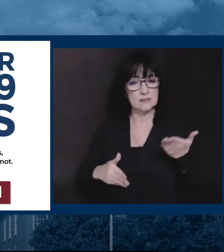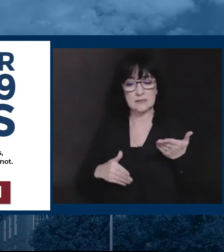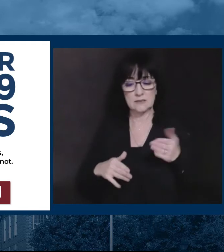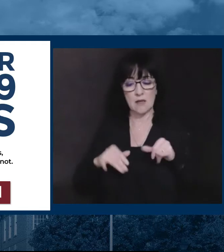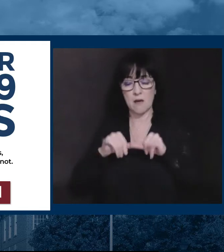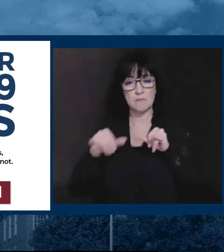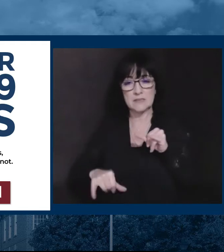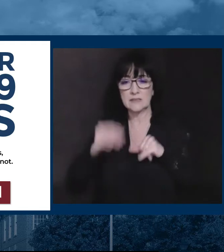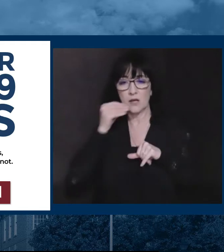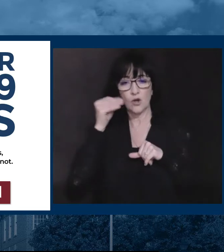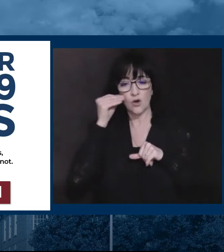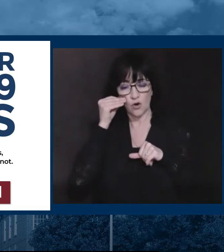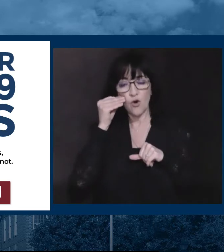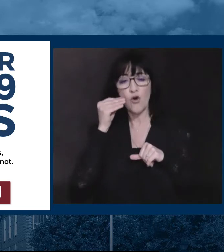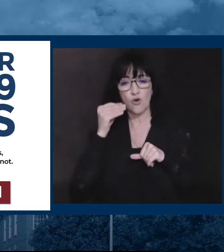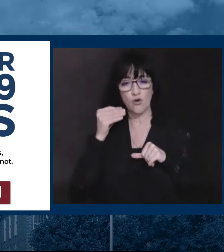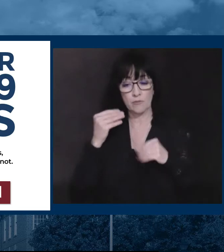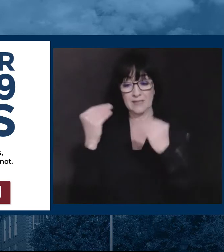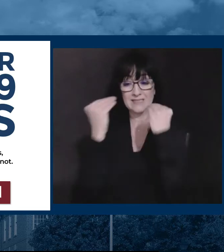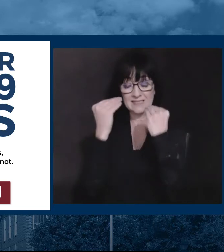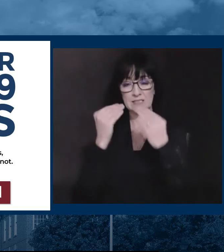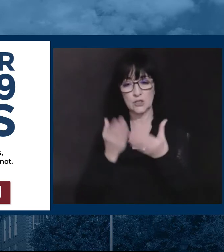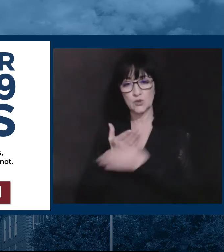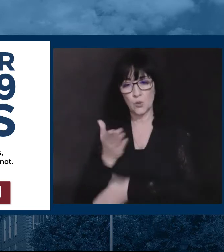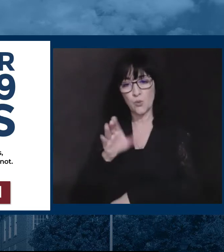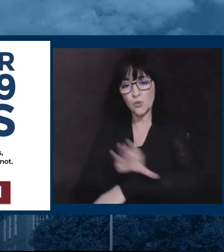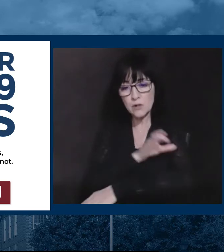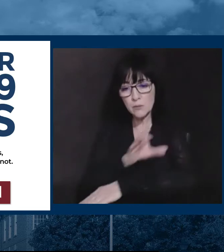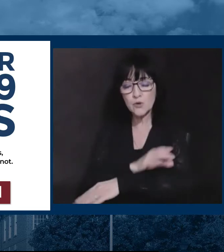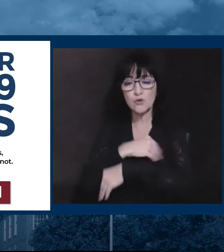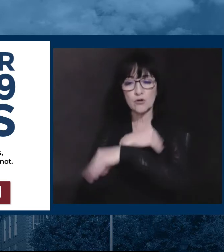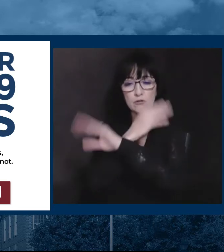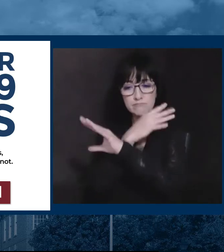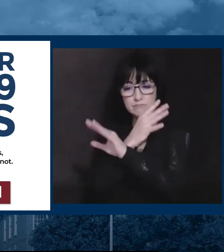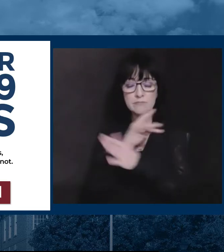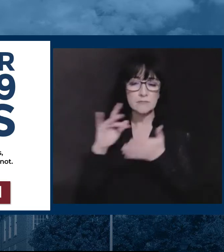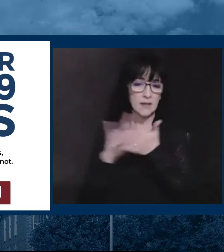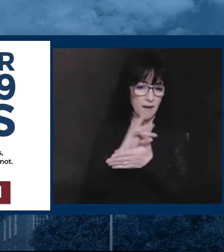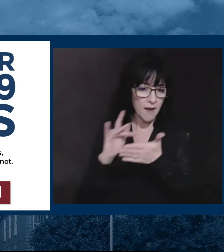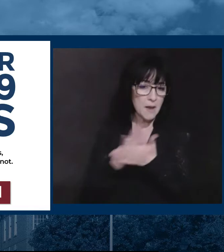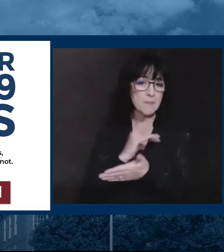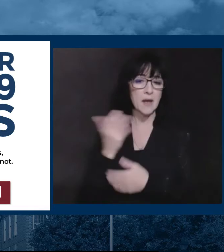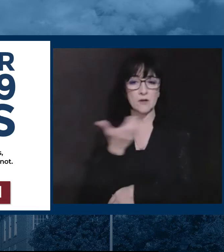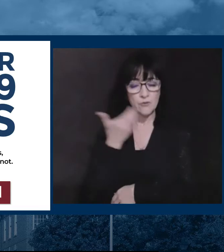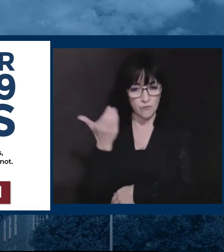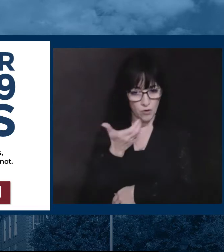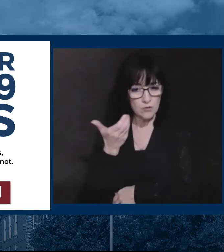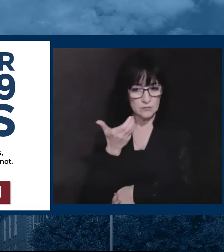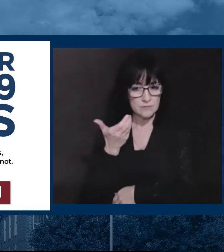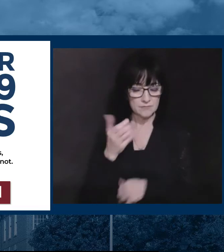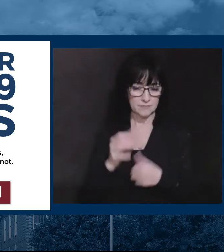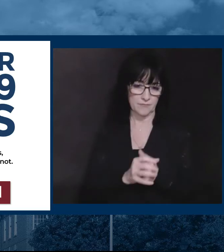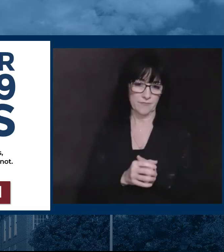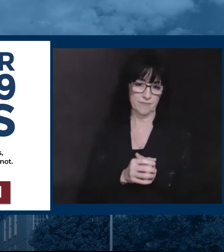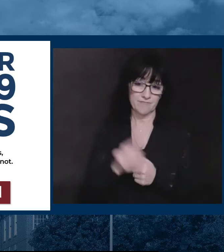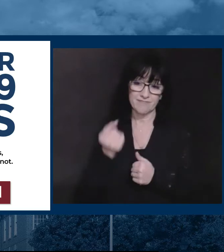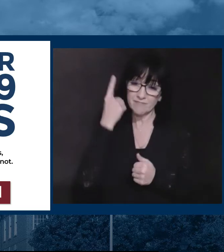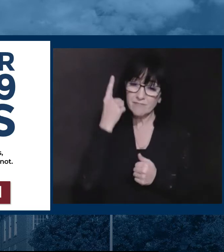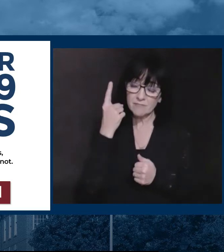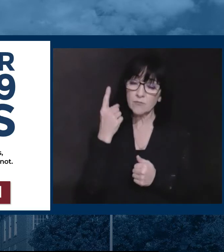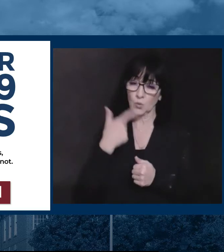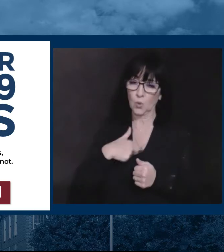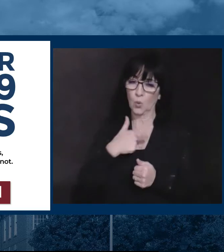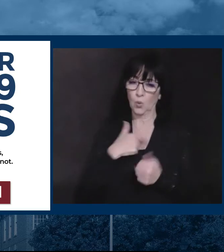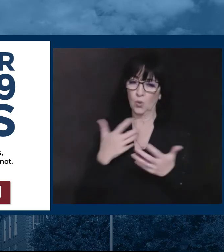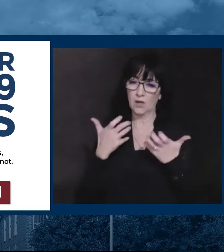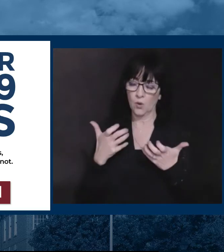they're able to transmit it to someone else. Dr. Rattay and others, Dr. Bunting mentioned the asymptomatic spread, something that we've seen a